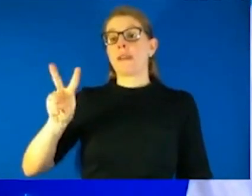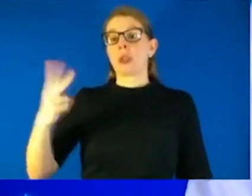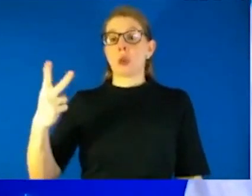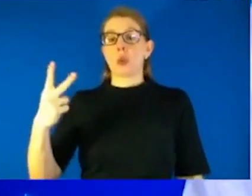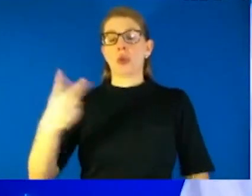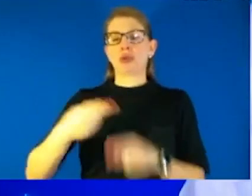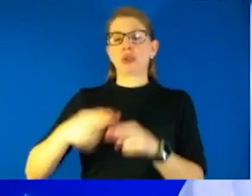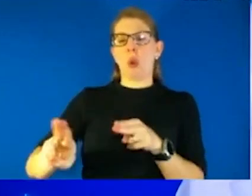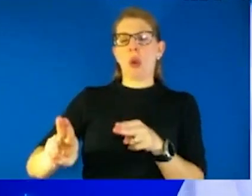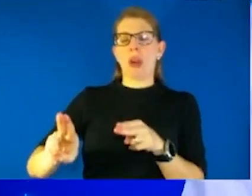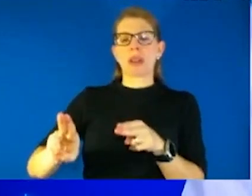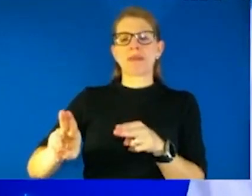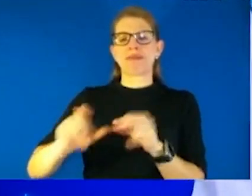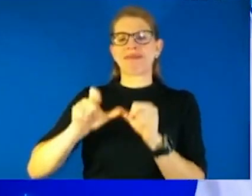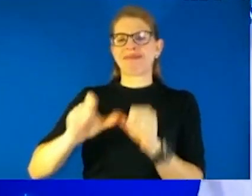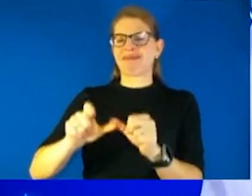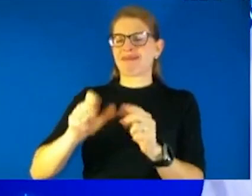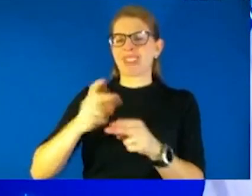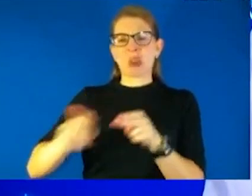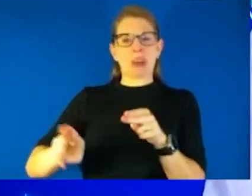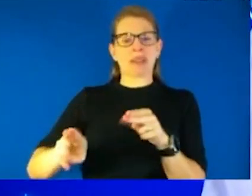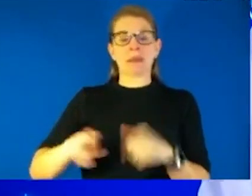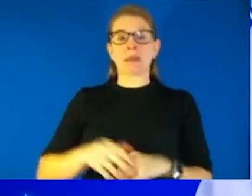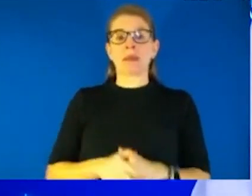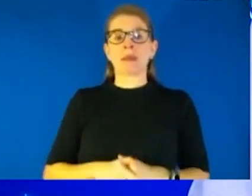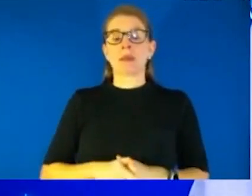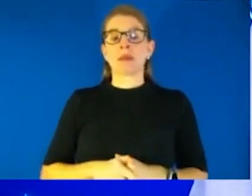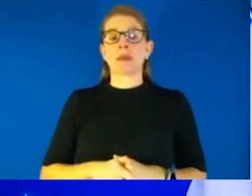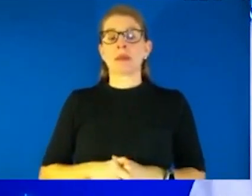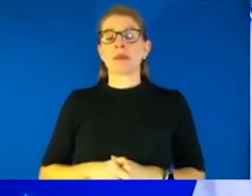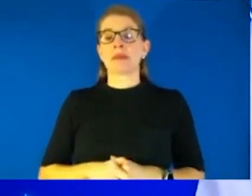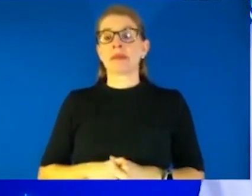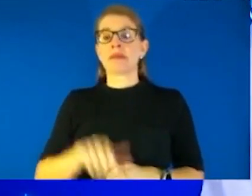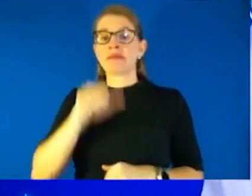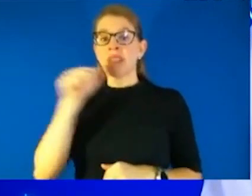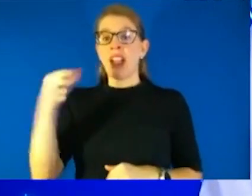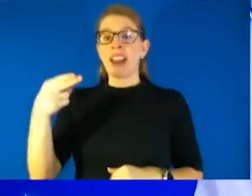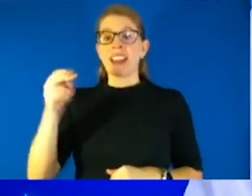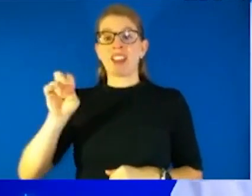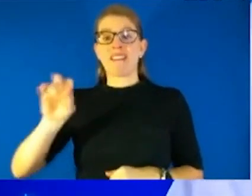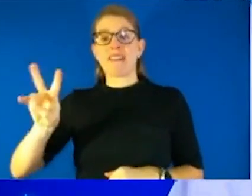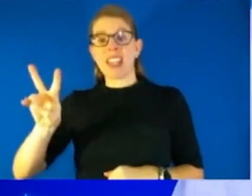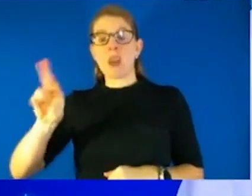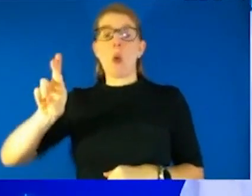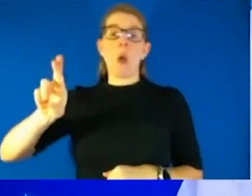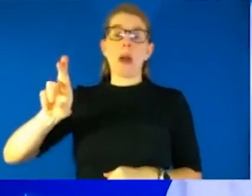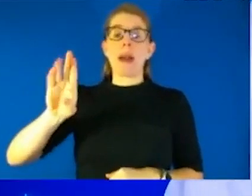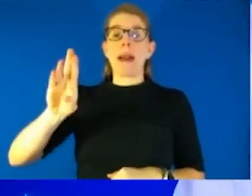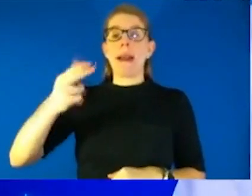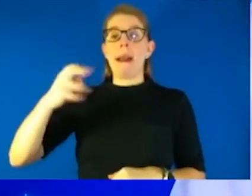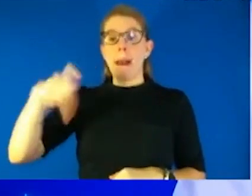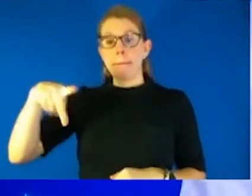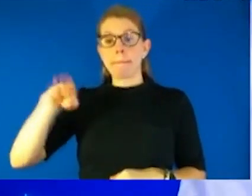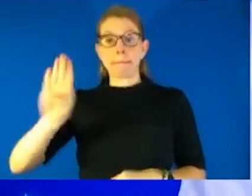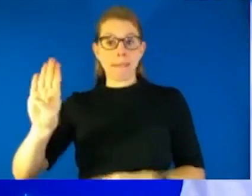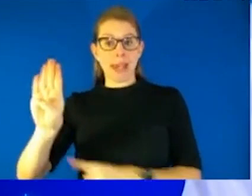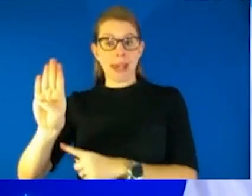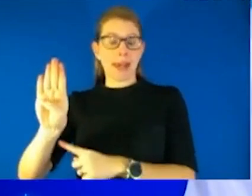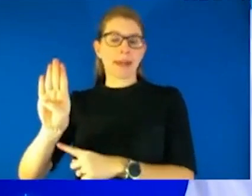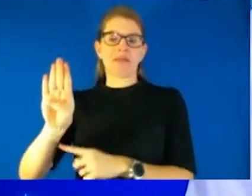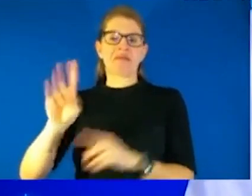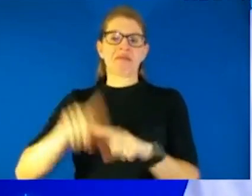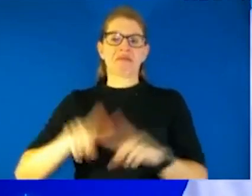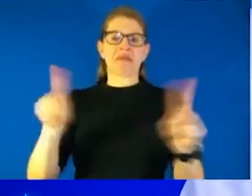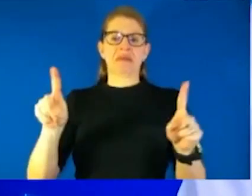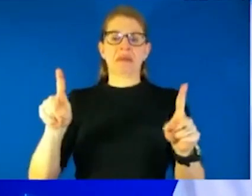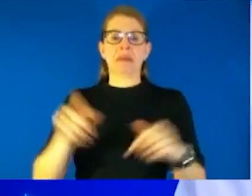transient, and not significant, not like something with, say, HIV or hepatitis B. So the chance that there is a feeding